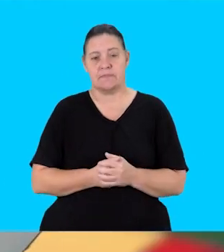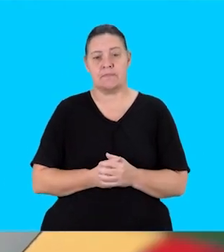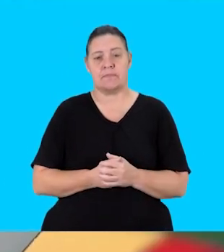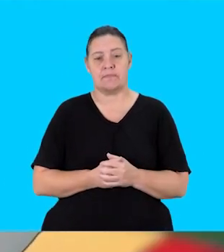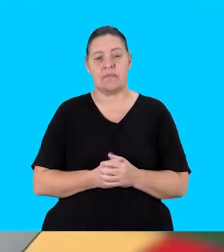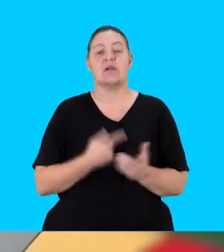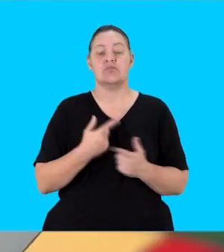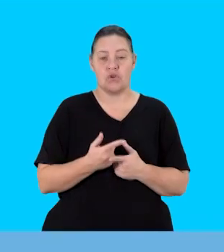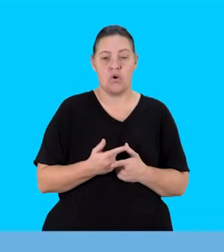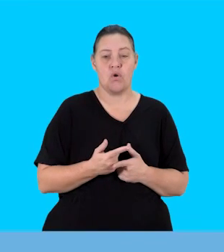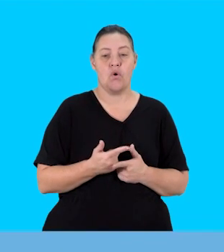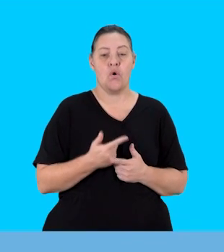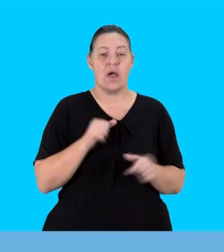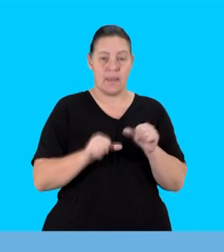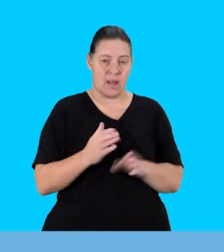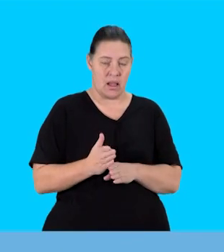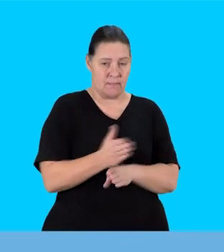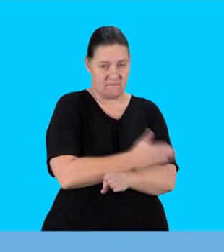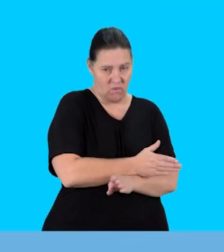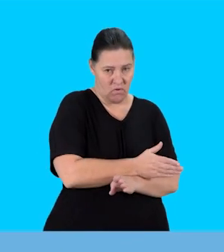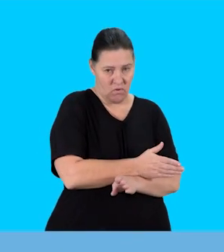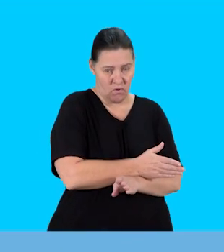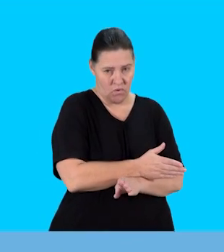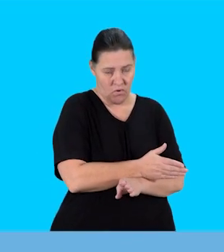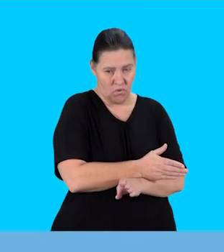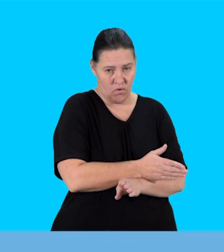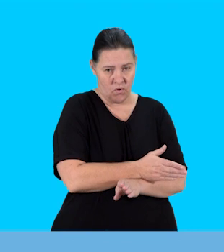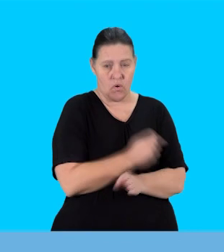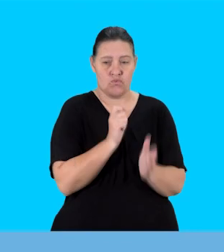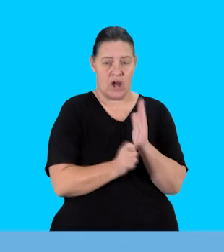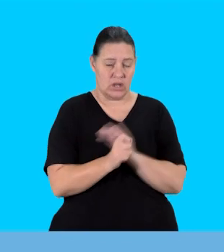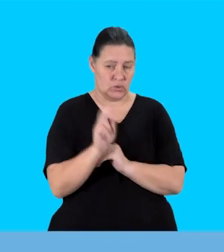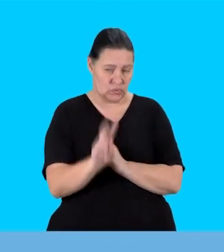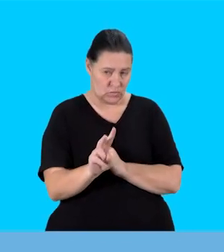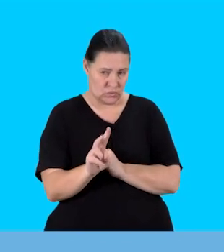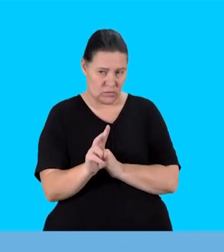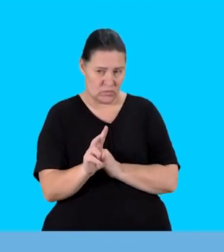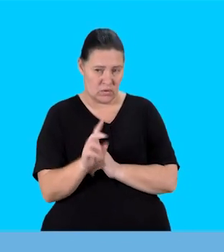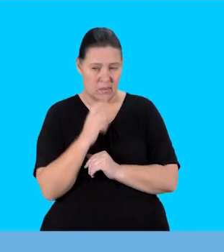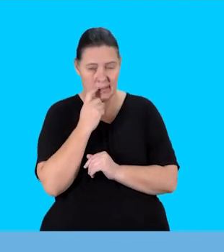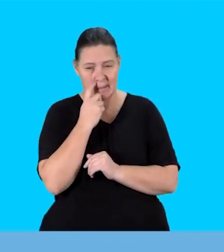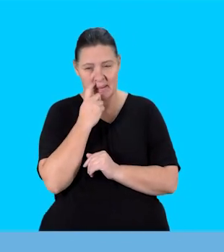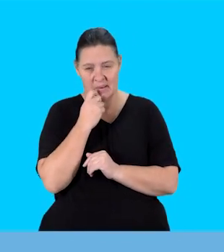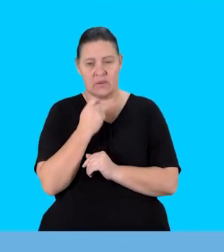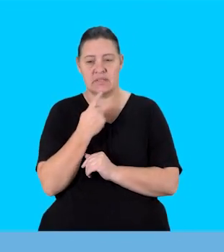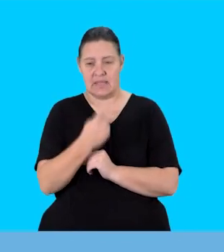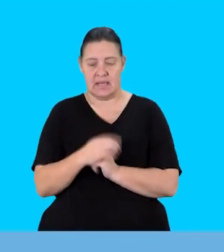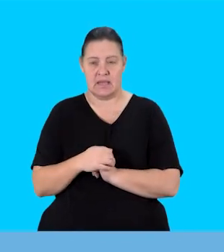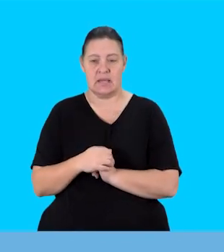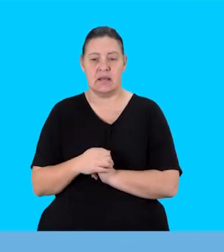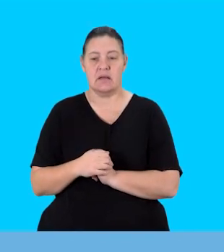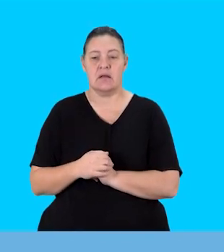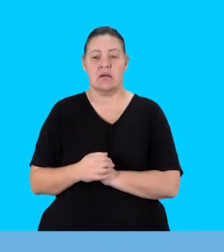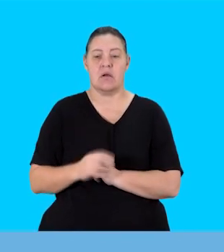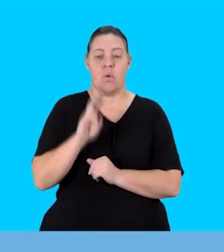side. We had our chemical equation before we wrote the 2. We had our chemical equation whereby we